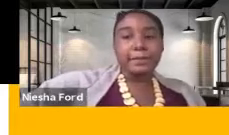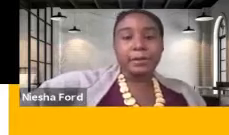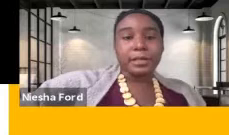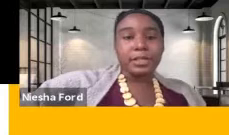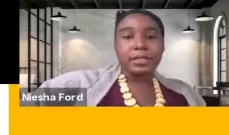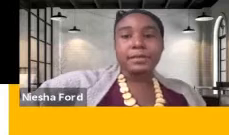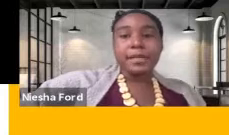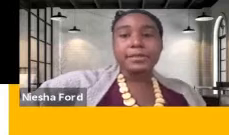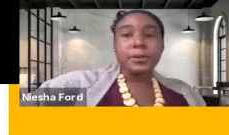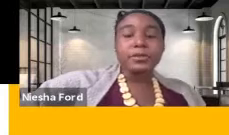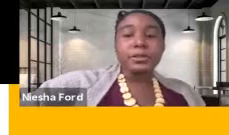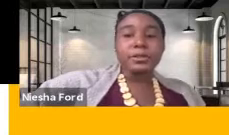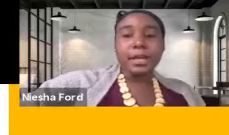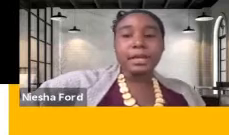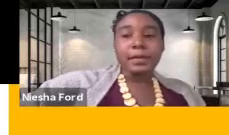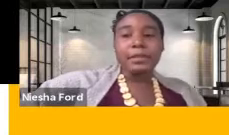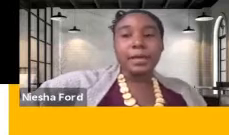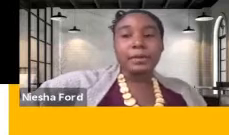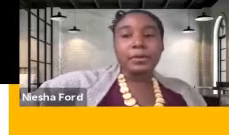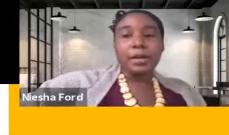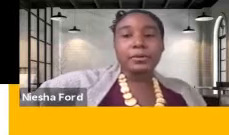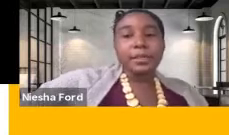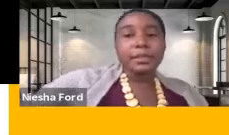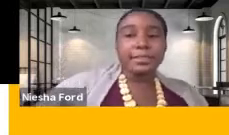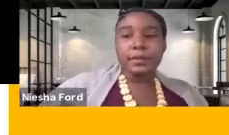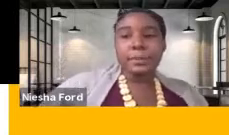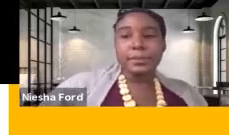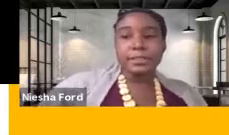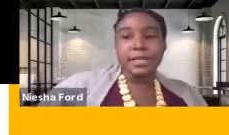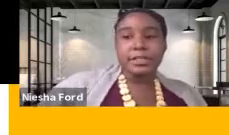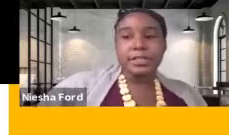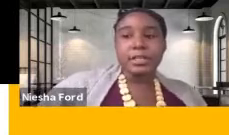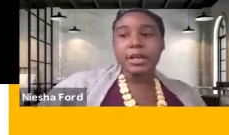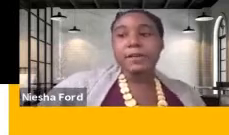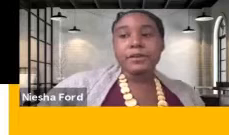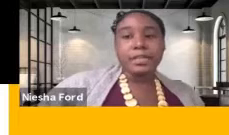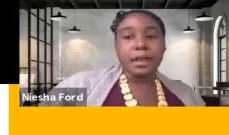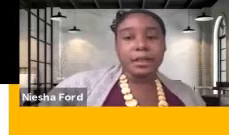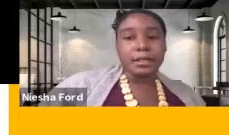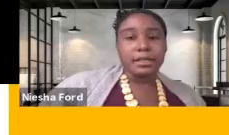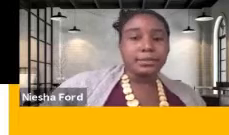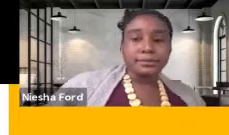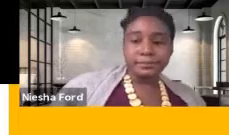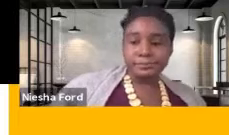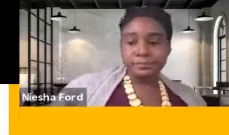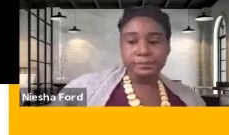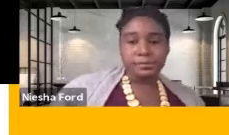demographic information that is supposed to create a reliable and realistic representation of your key